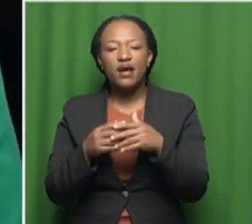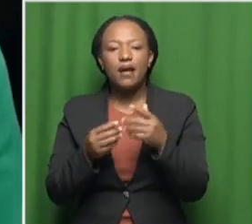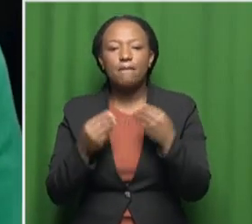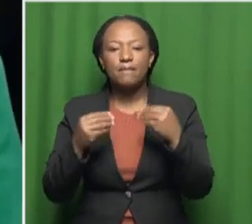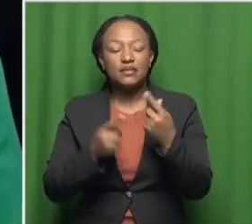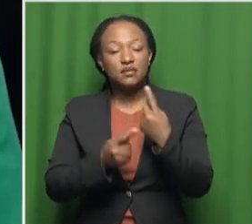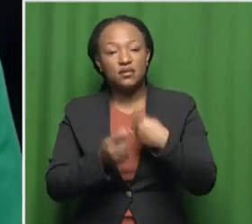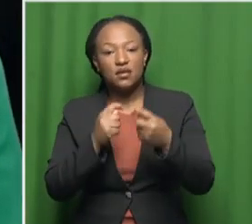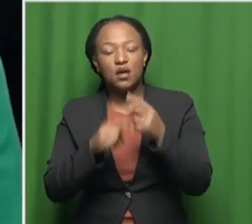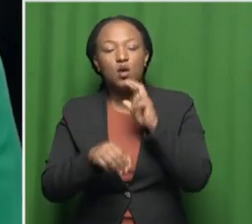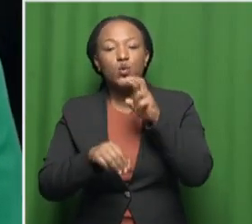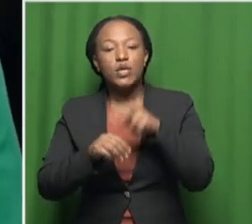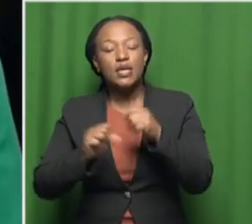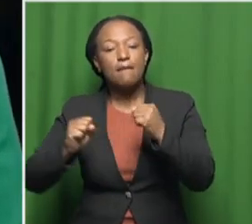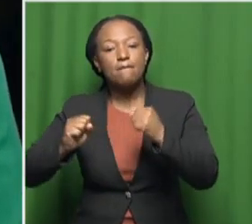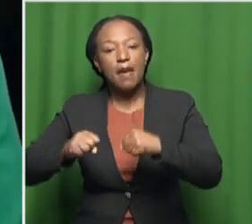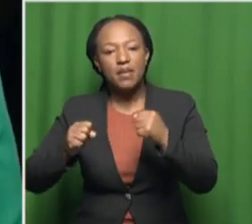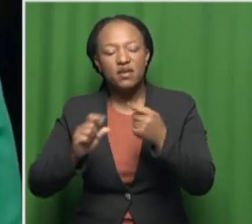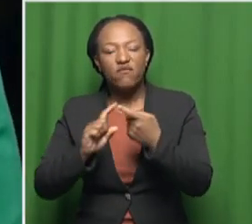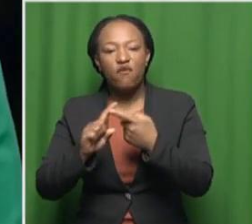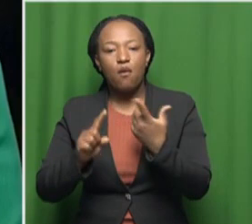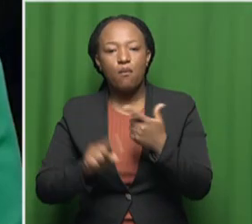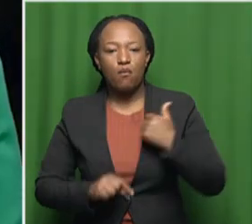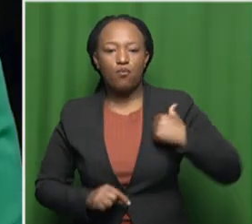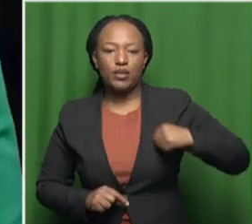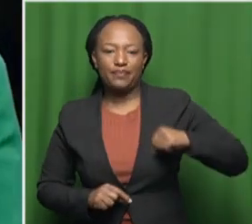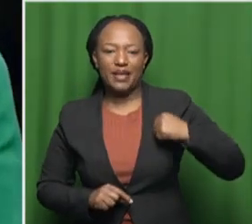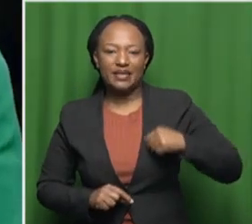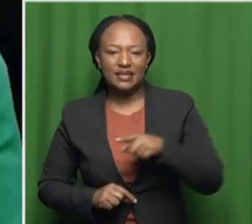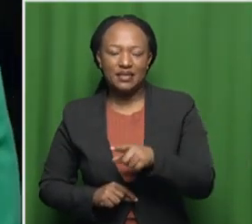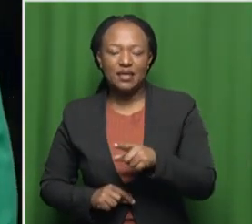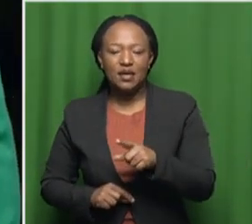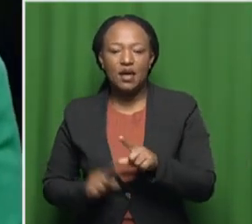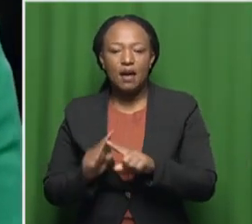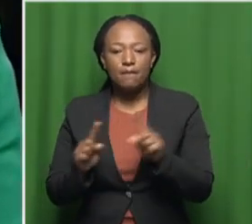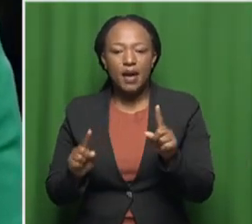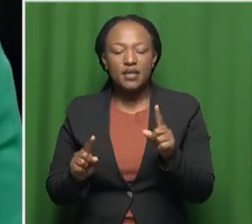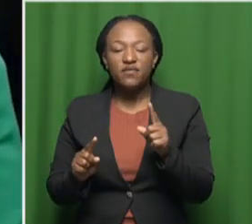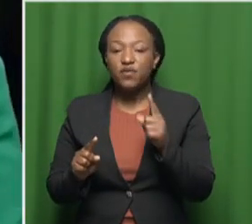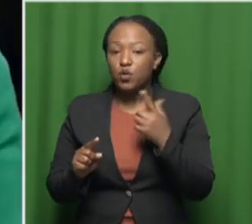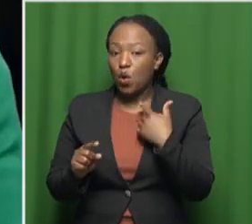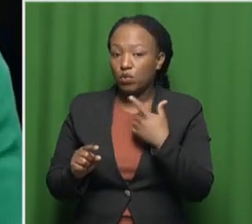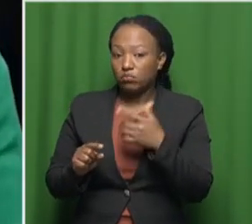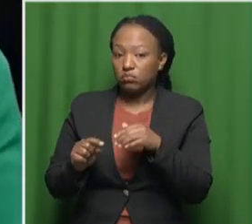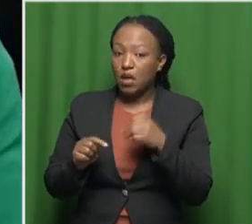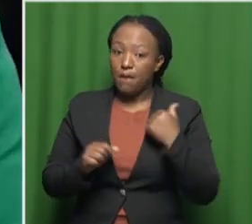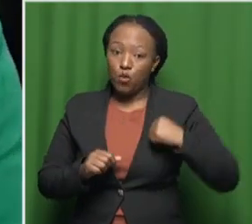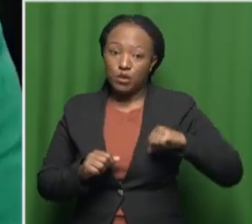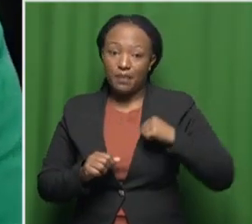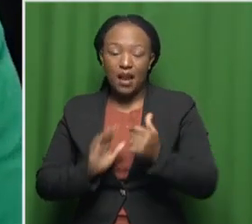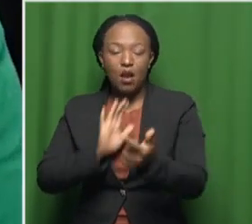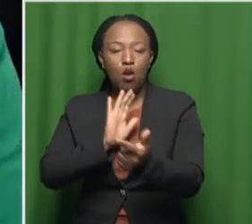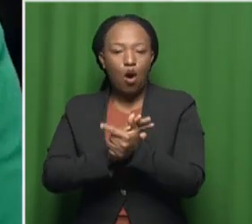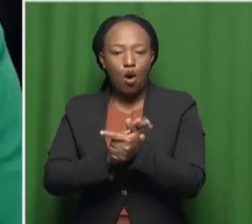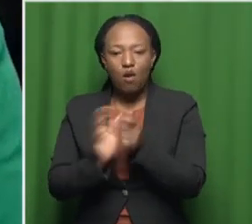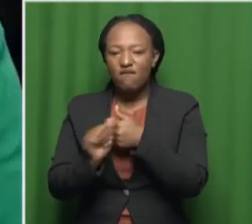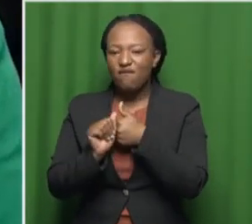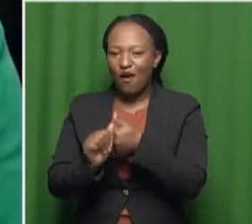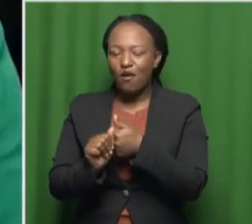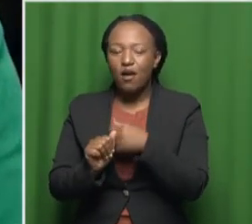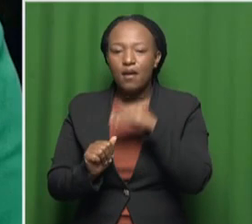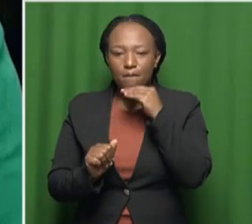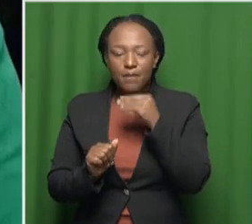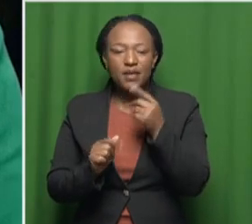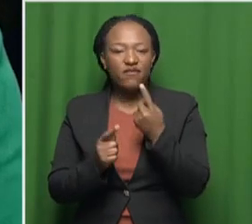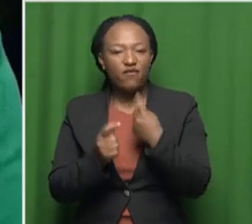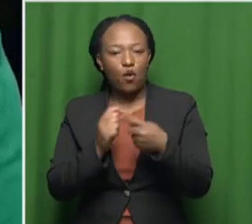need a permit from the municipality. Now, if you don't pay attention to the bylaws of the municipality, you can be excluded from trading.